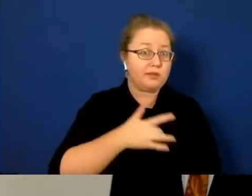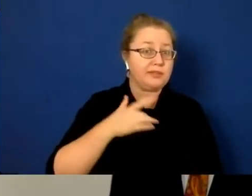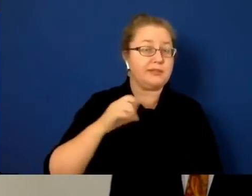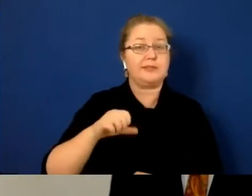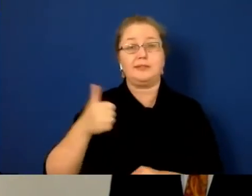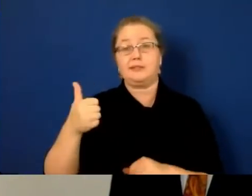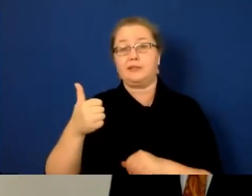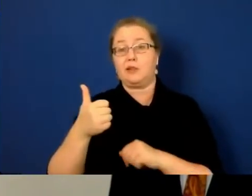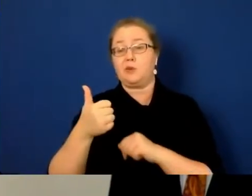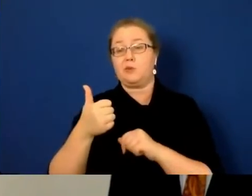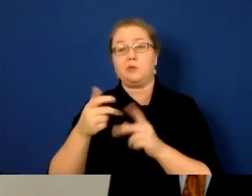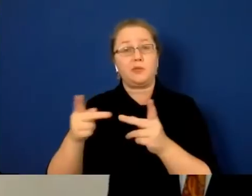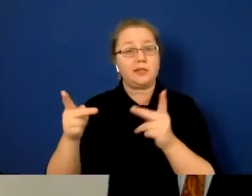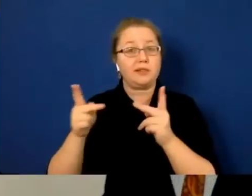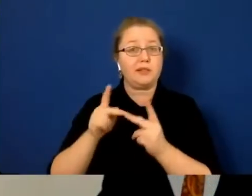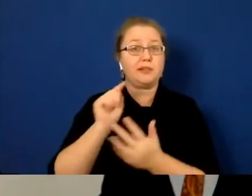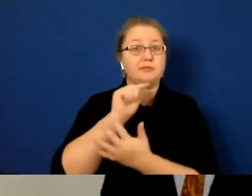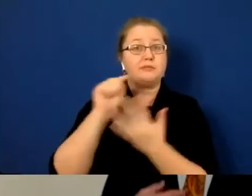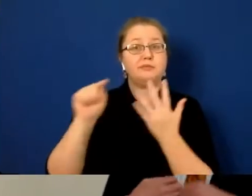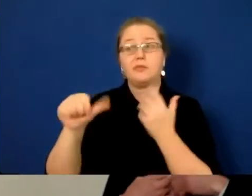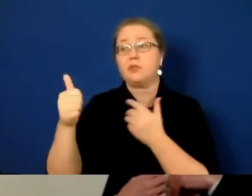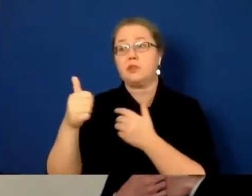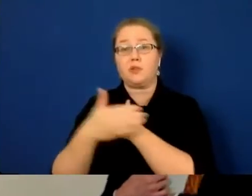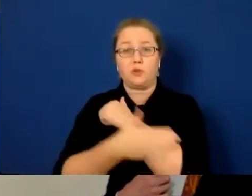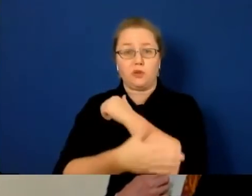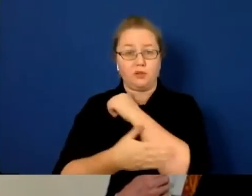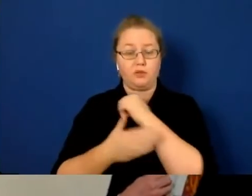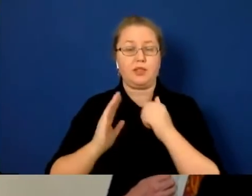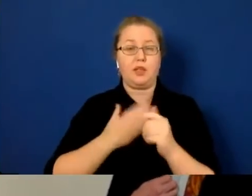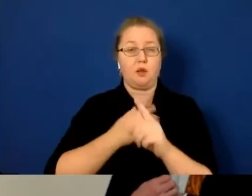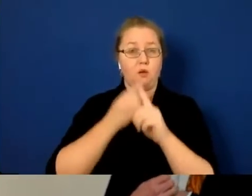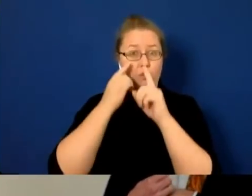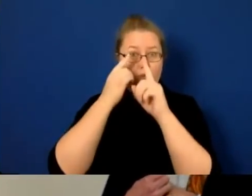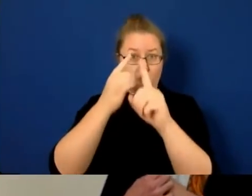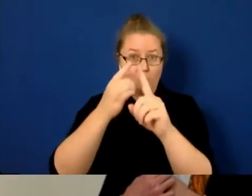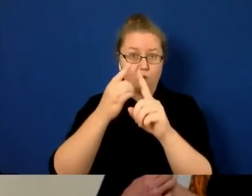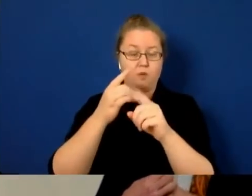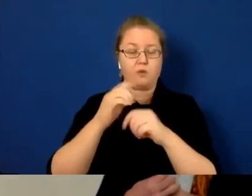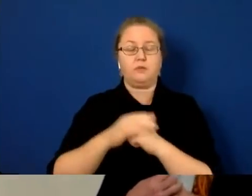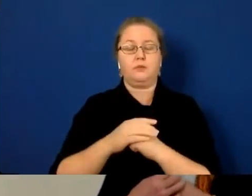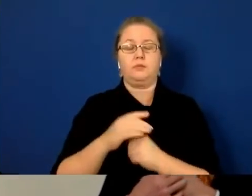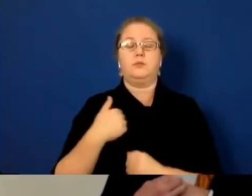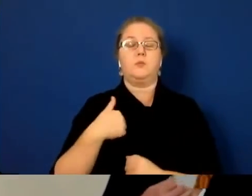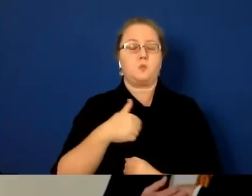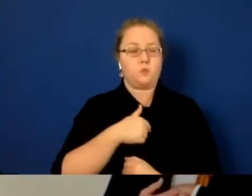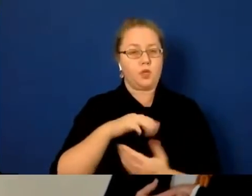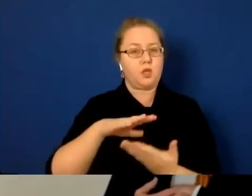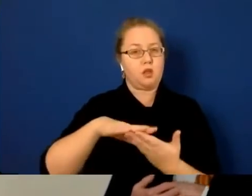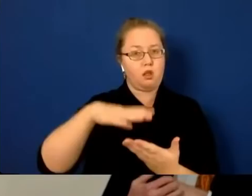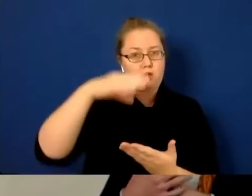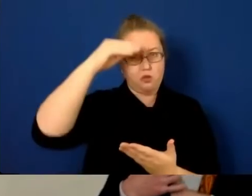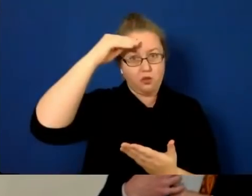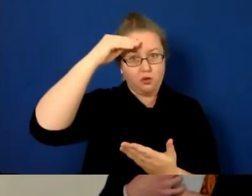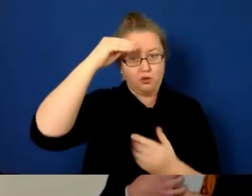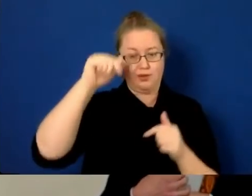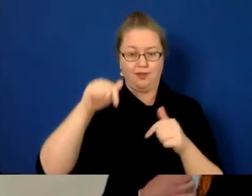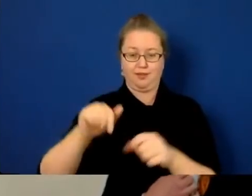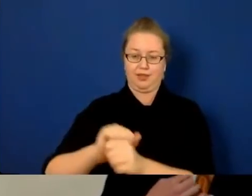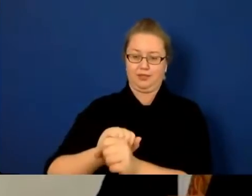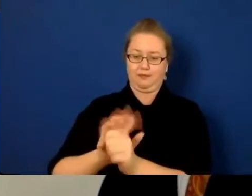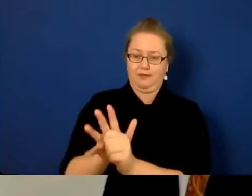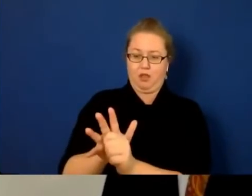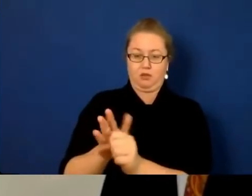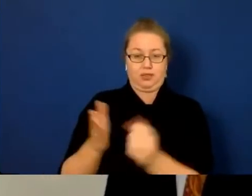seeing now and the consideration that outdoor gatherings aren't as likely in the wet and cold weather? Yeah, so we have